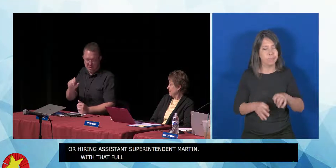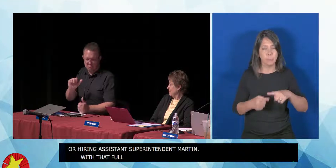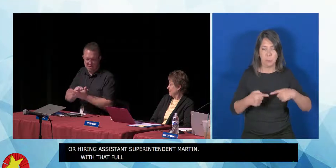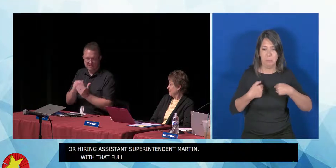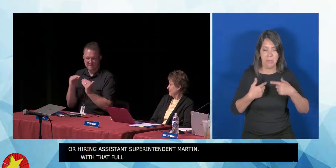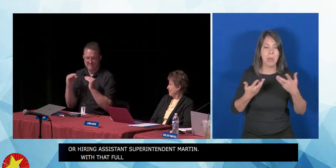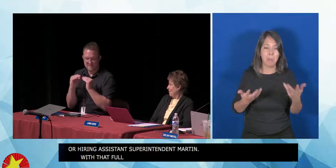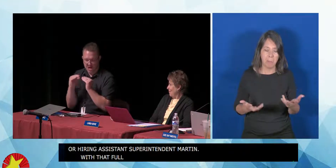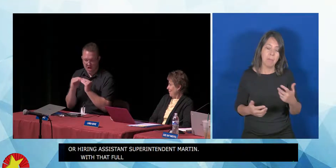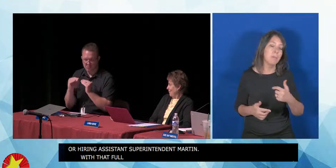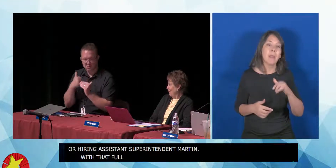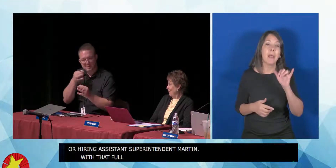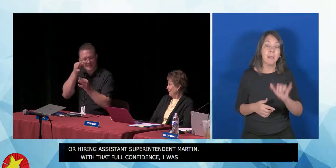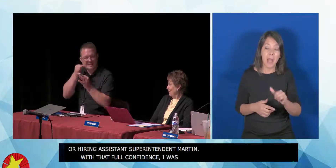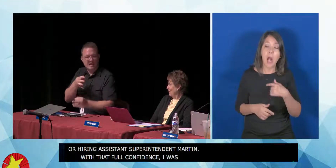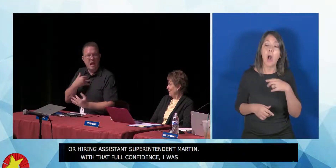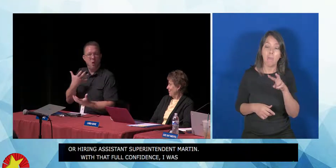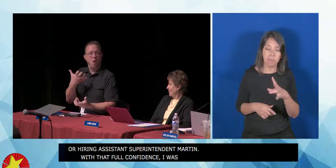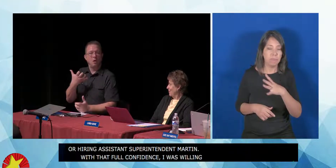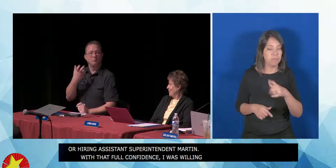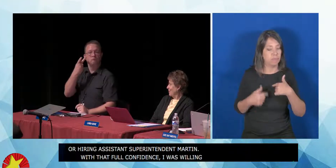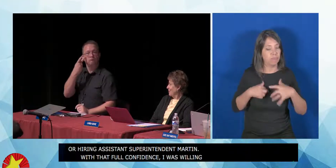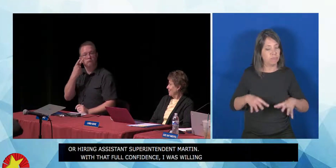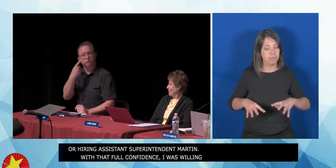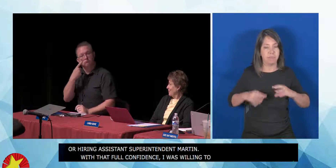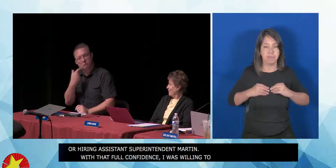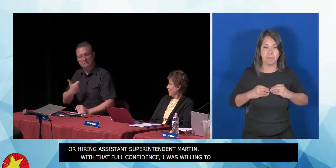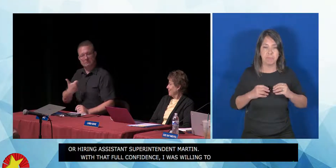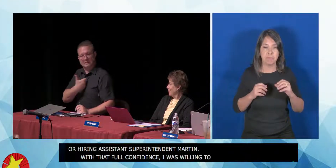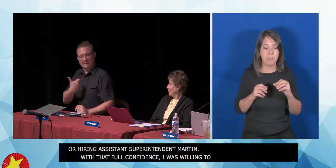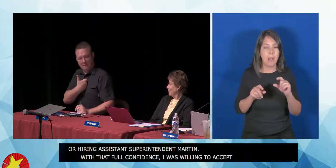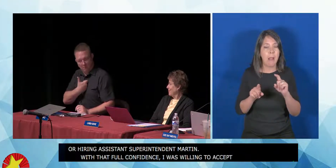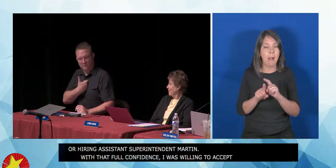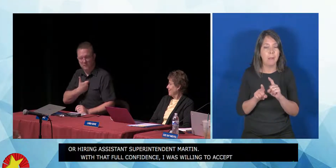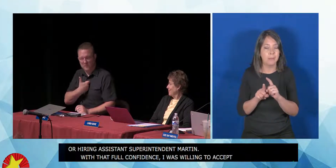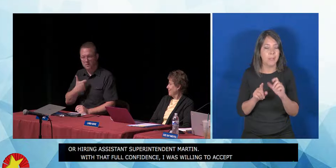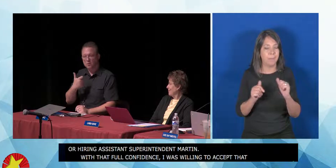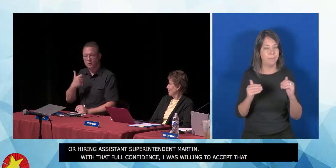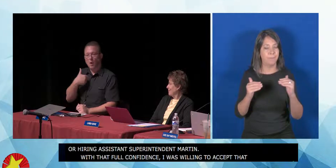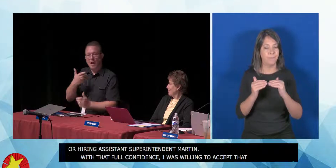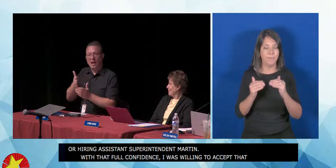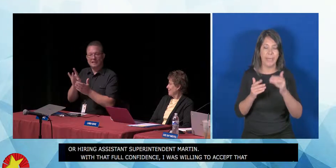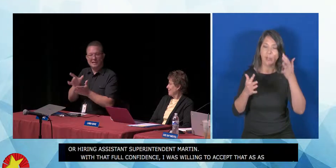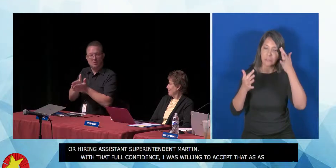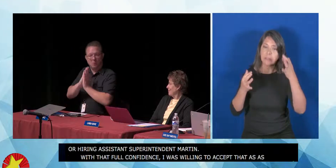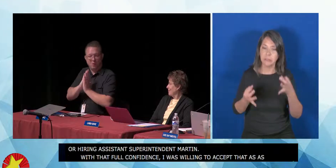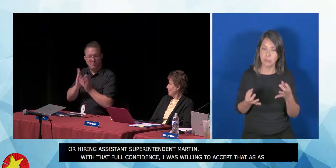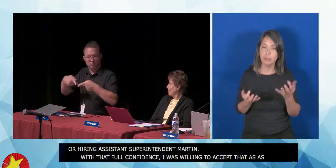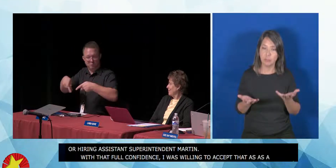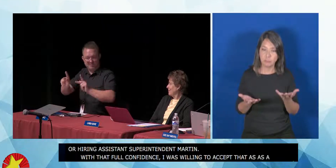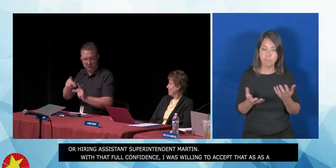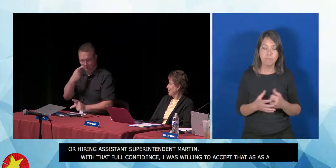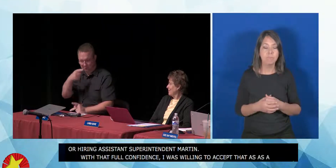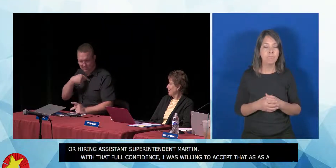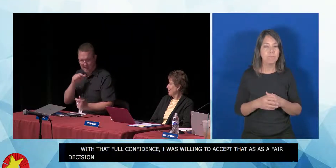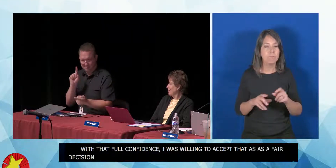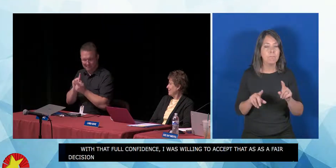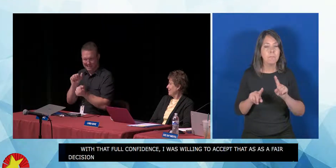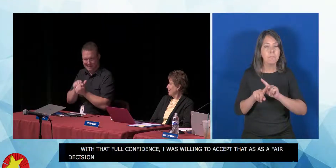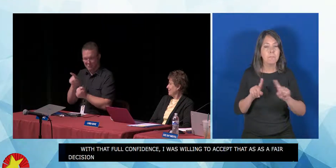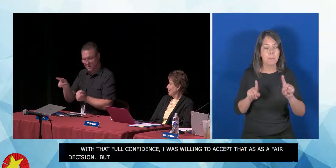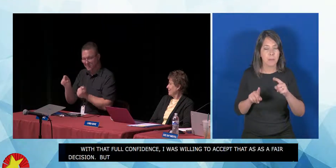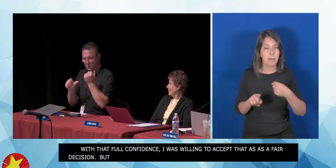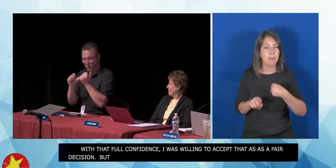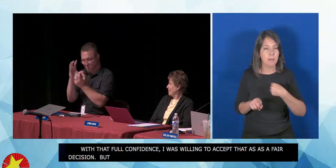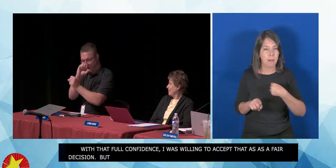was willing to accept that as a fair decision. But I did